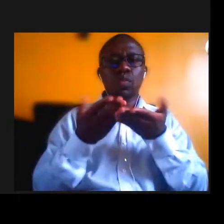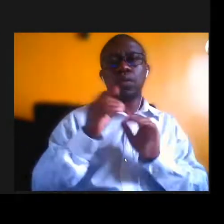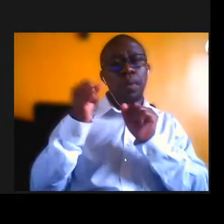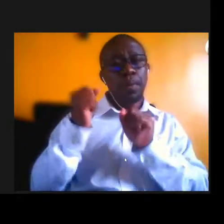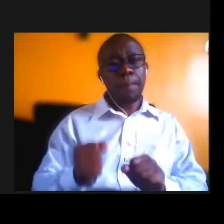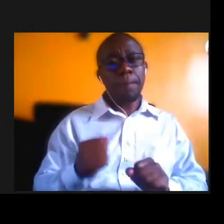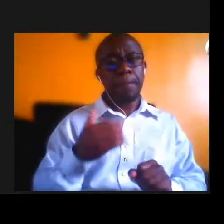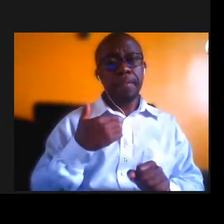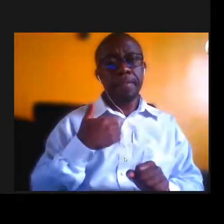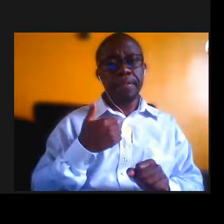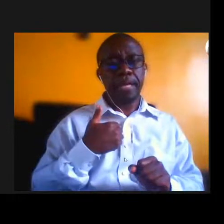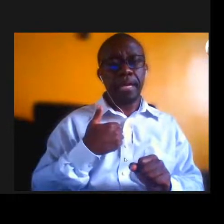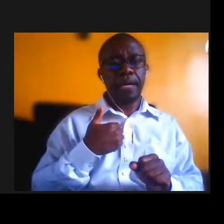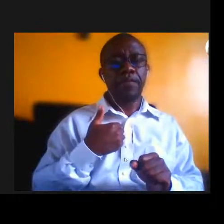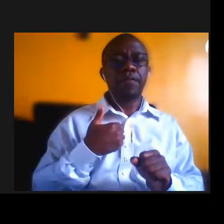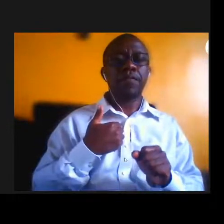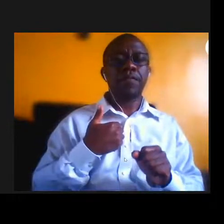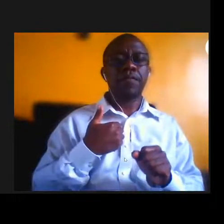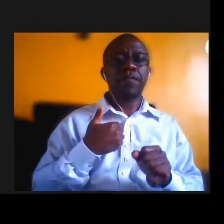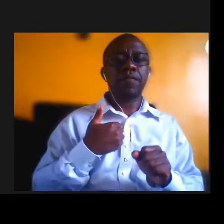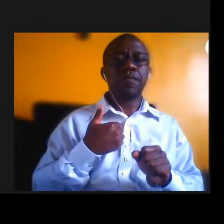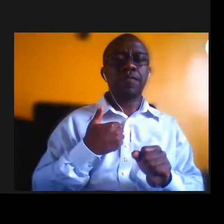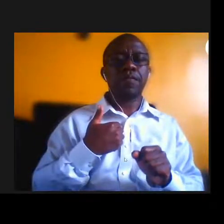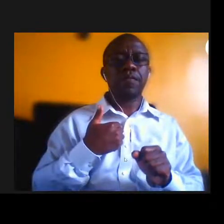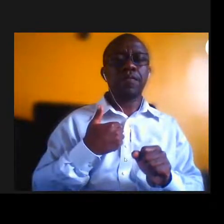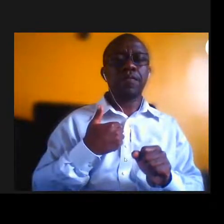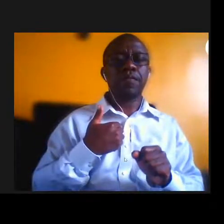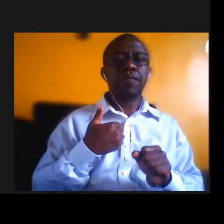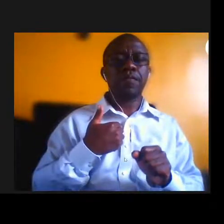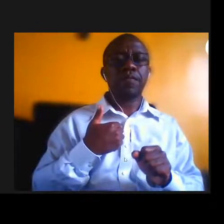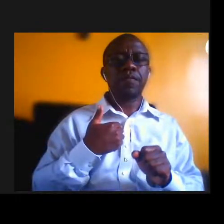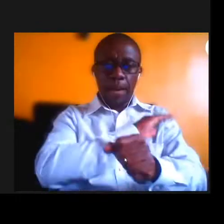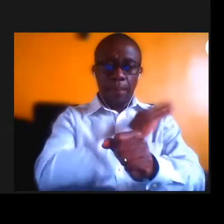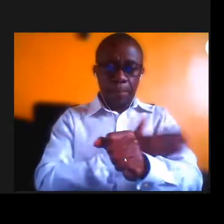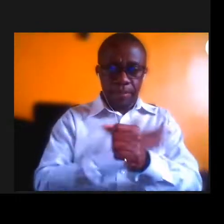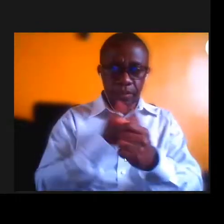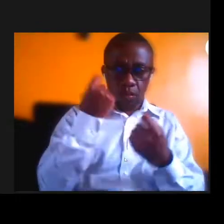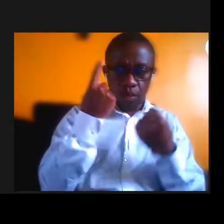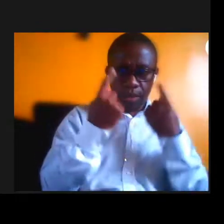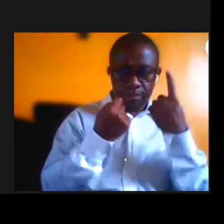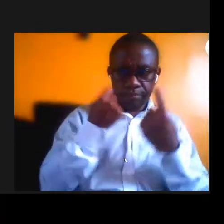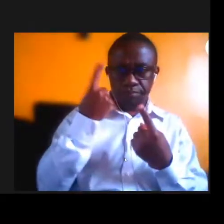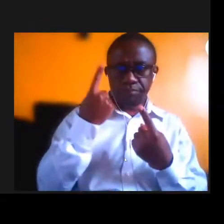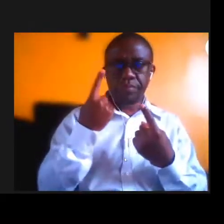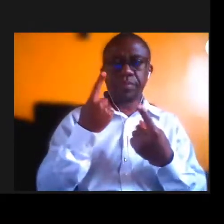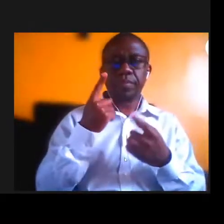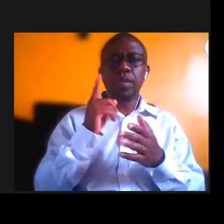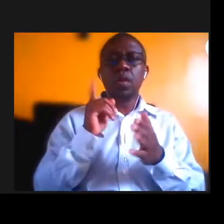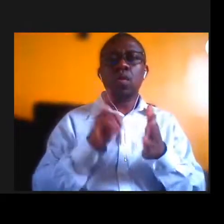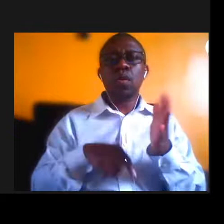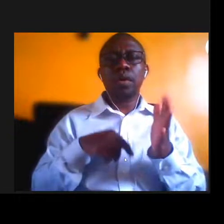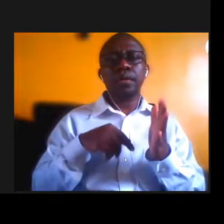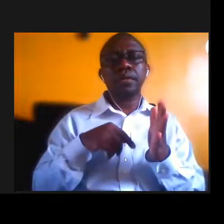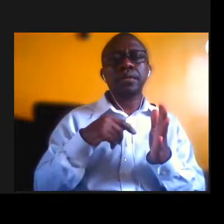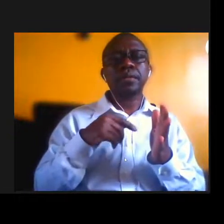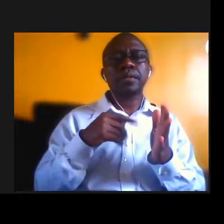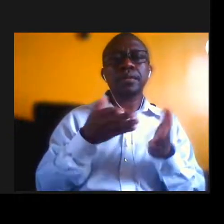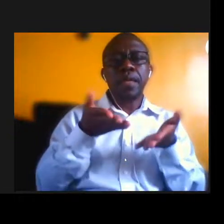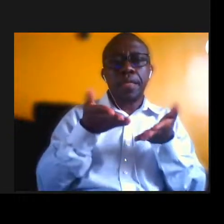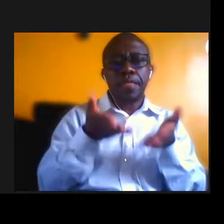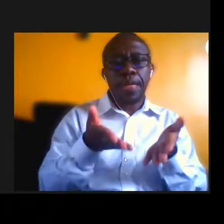be capable to analyze the information that he is getting or she is getting through different ways